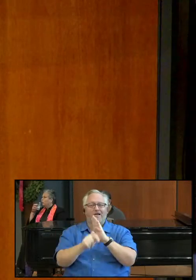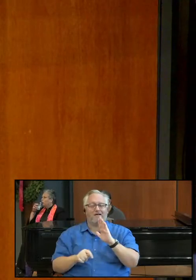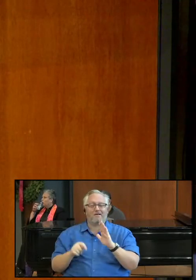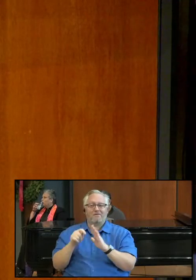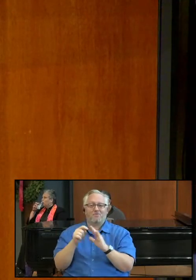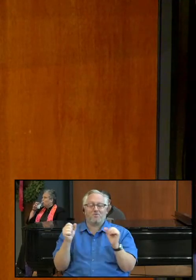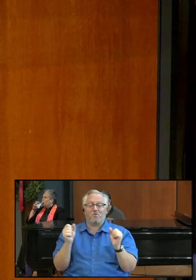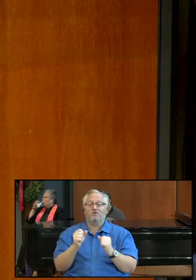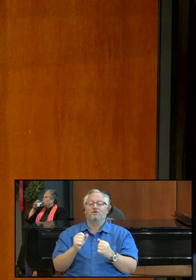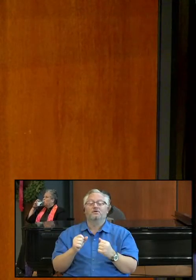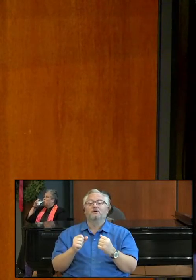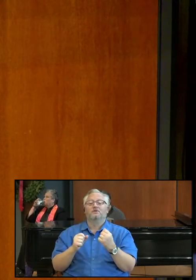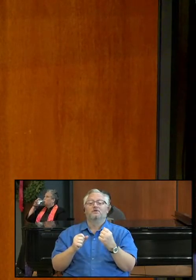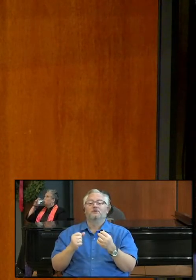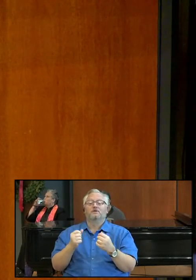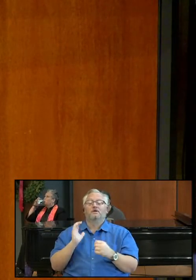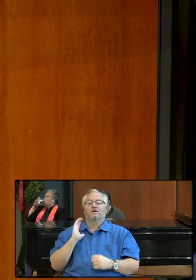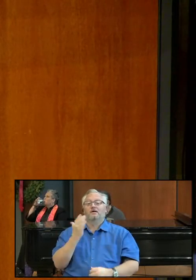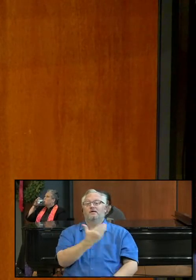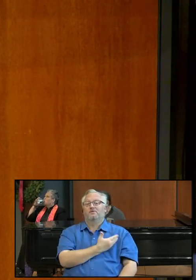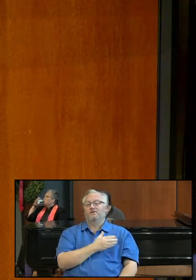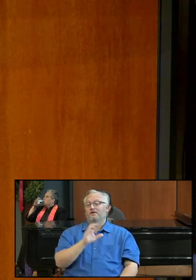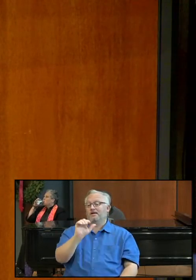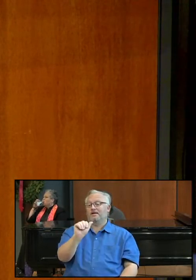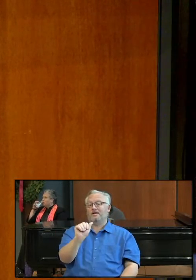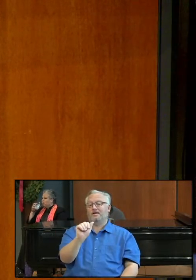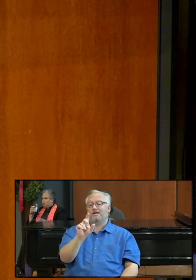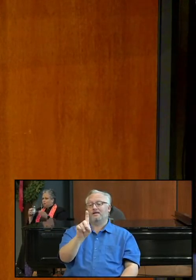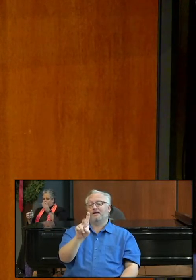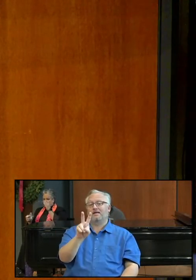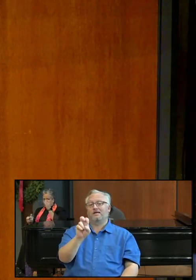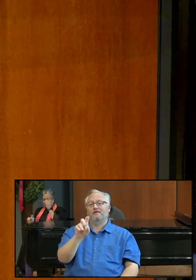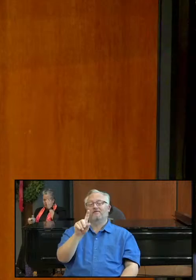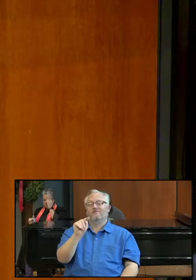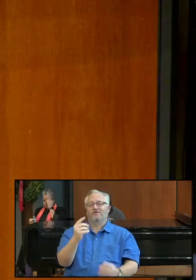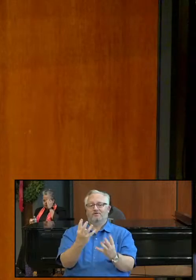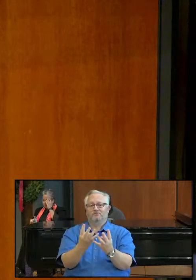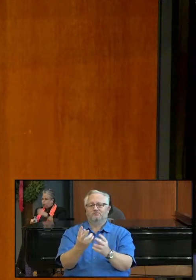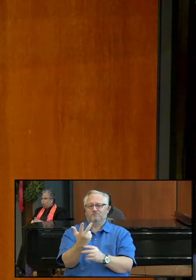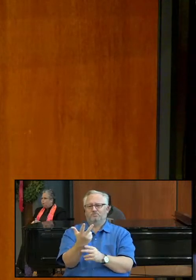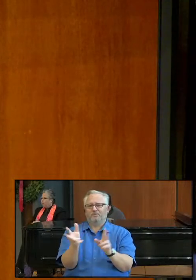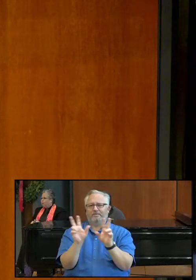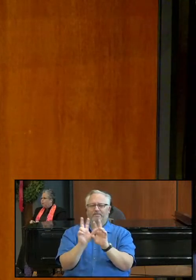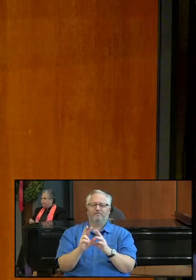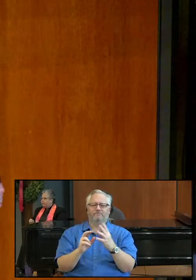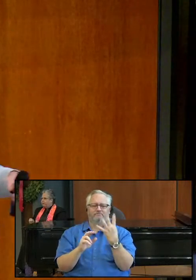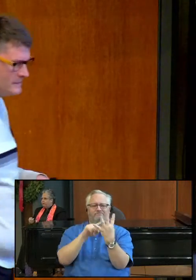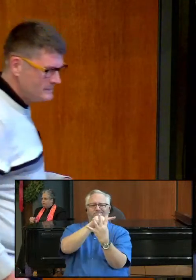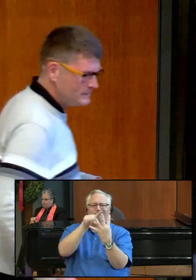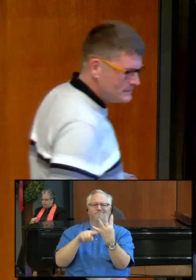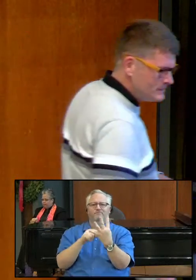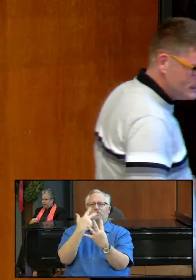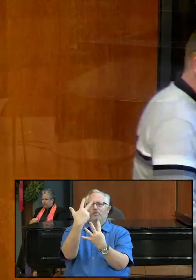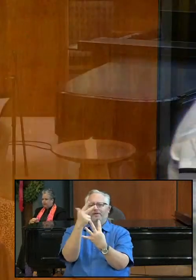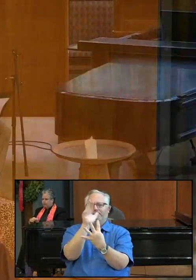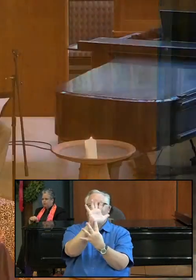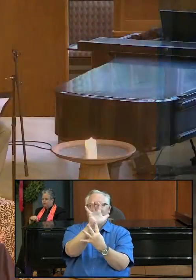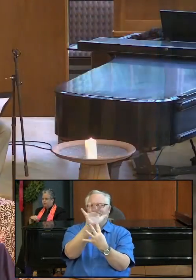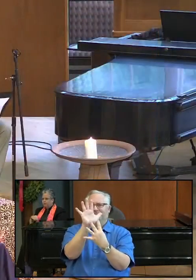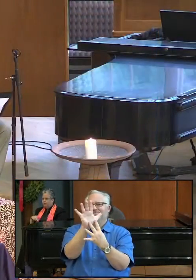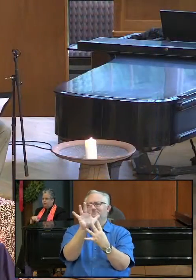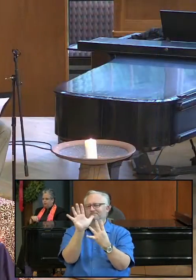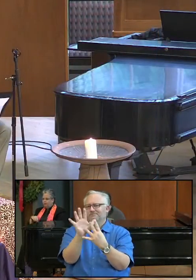light 3 candles on our Advent wreath as we count down the weeks until Christmas.